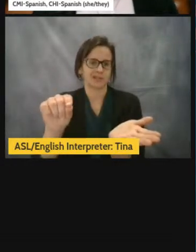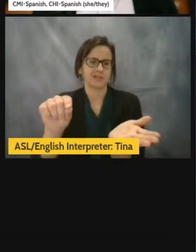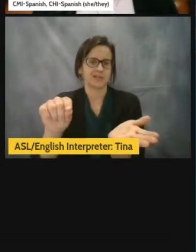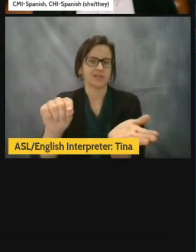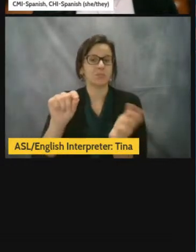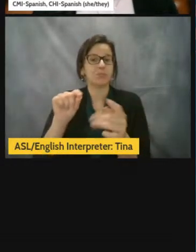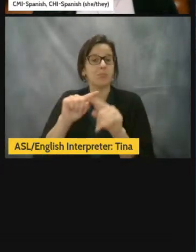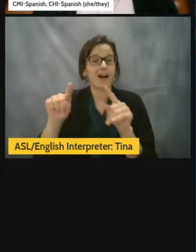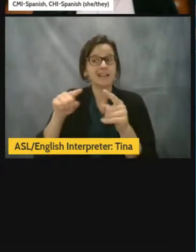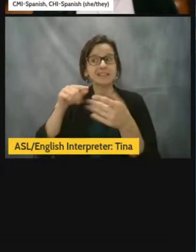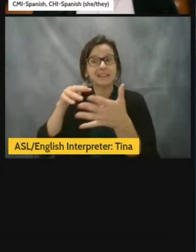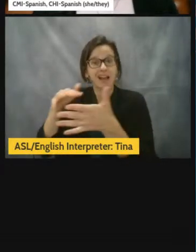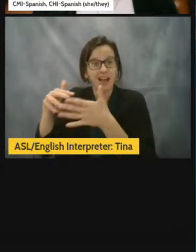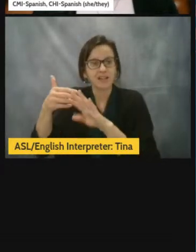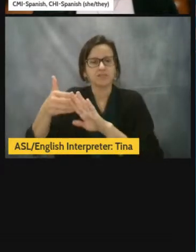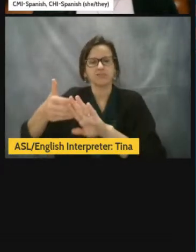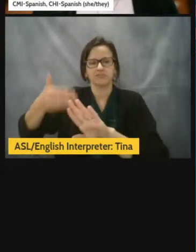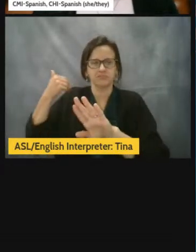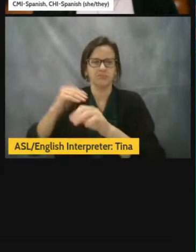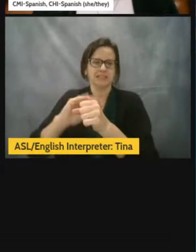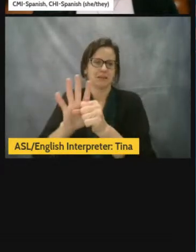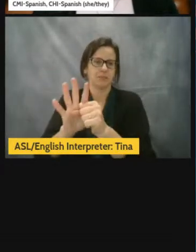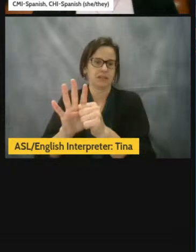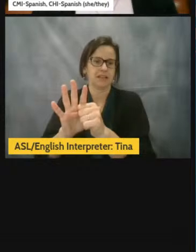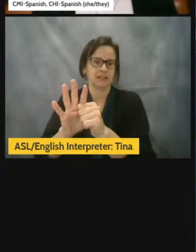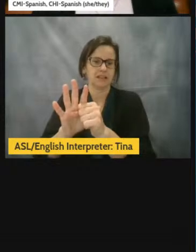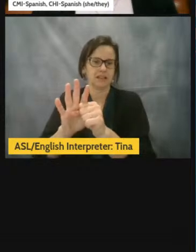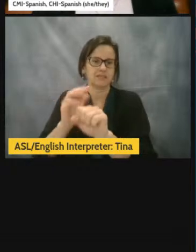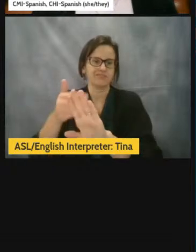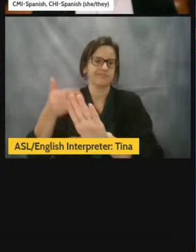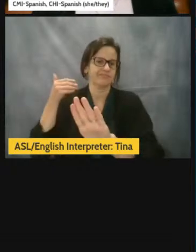pre-pandemic. I wouldn't be surprised if it's worse now.